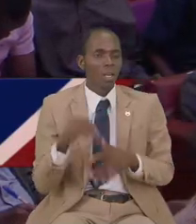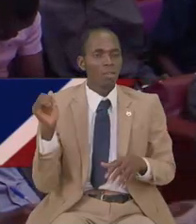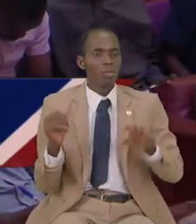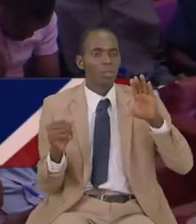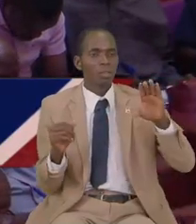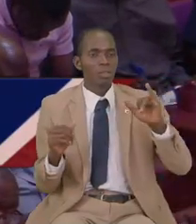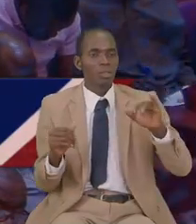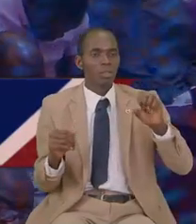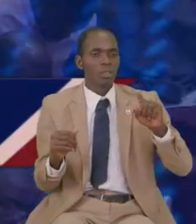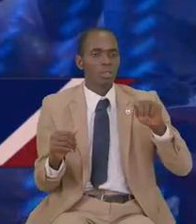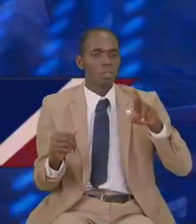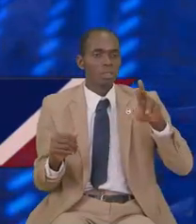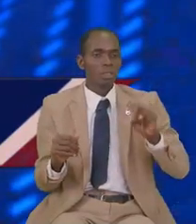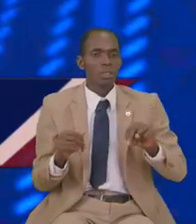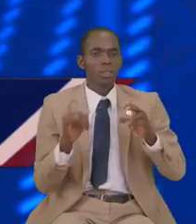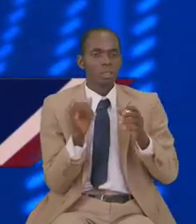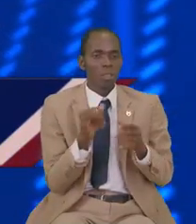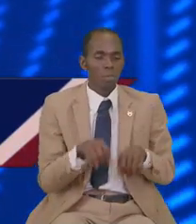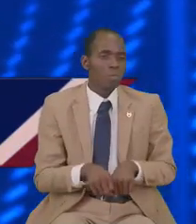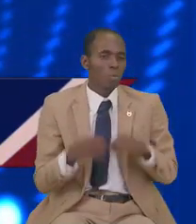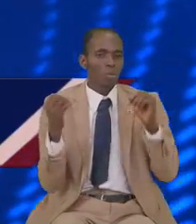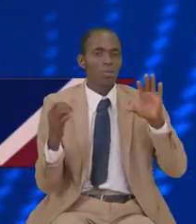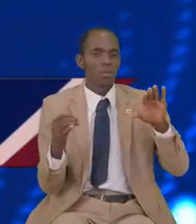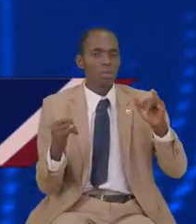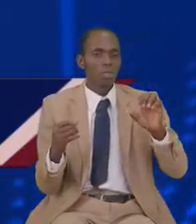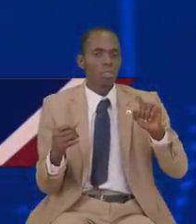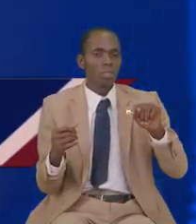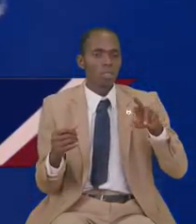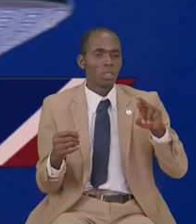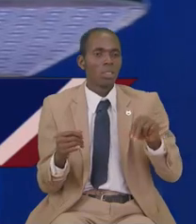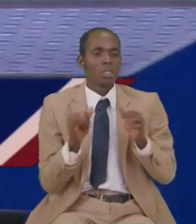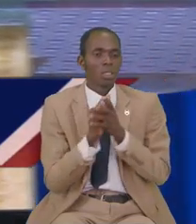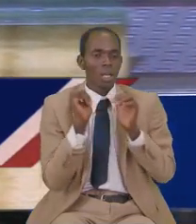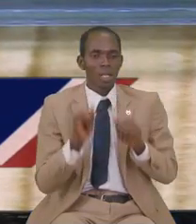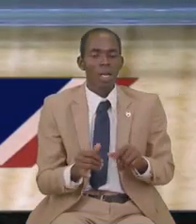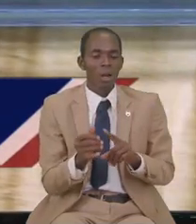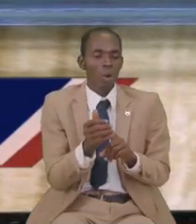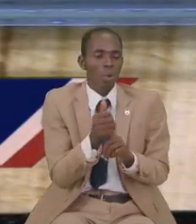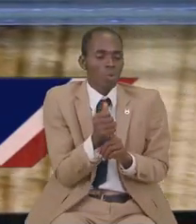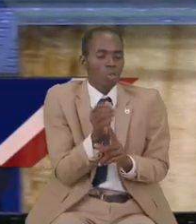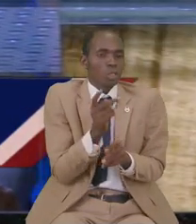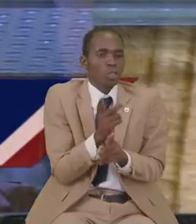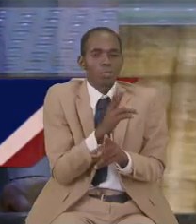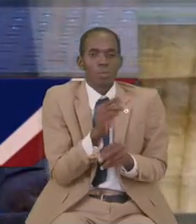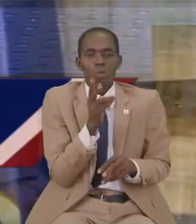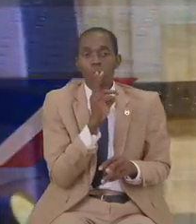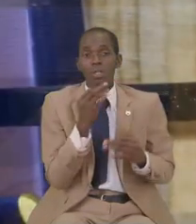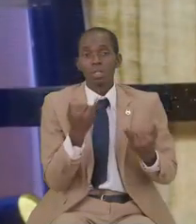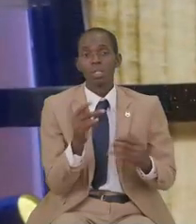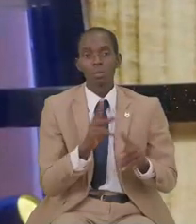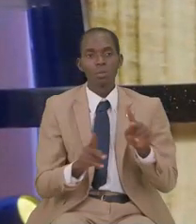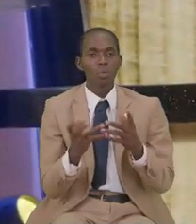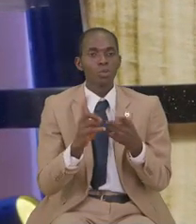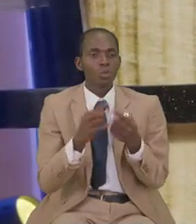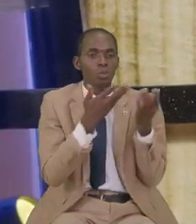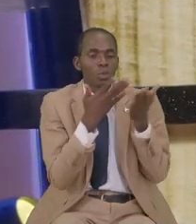no water. They are trying to replace the word of God, the law of God, with their own ideas and